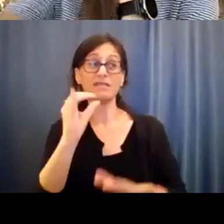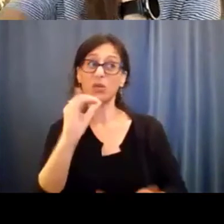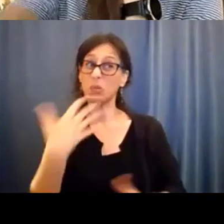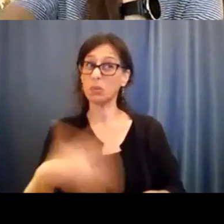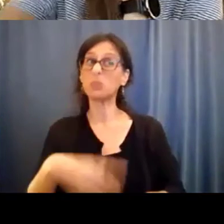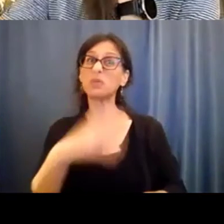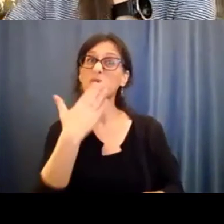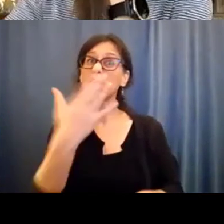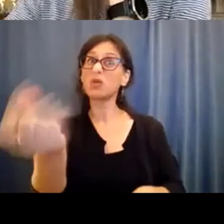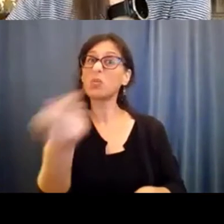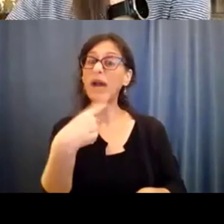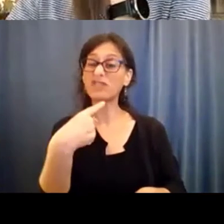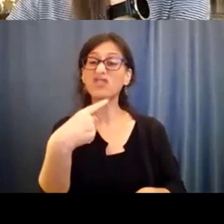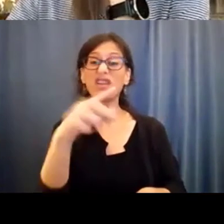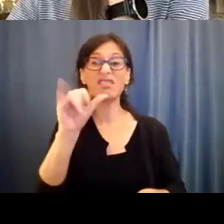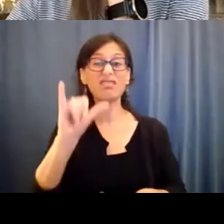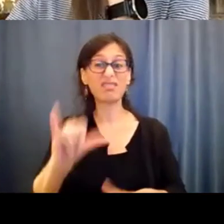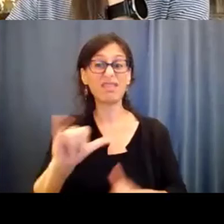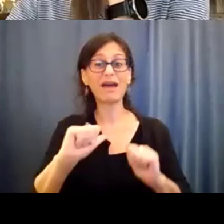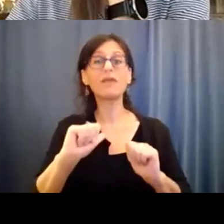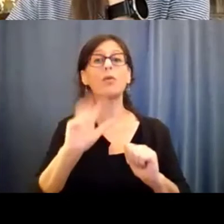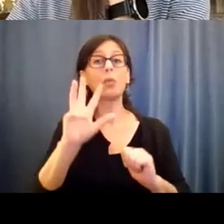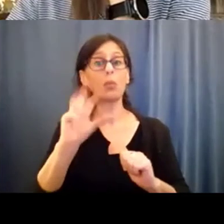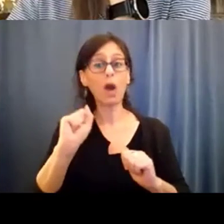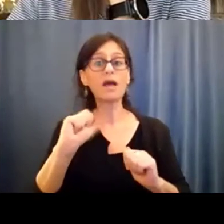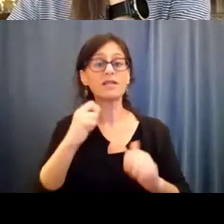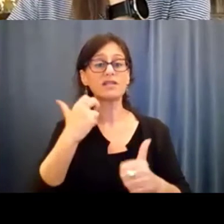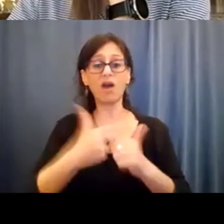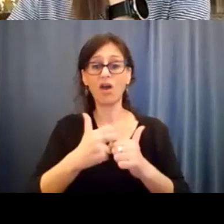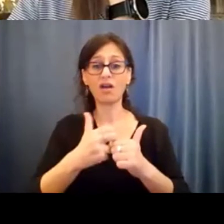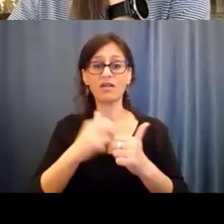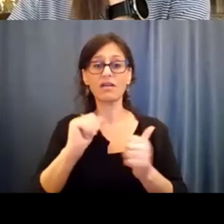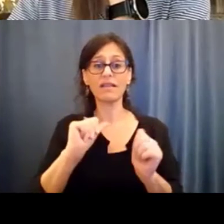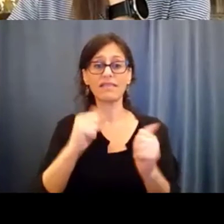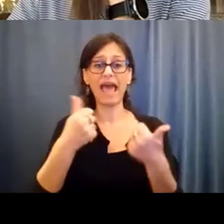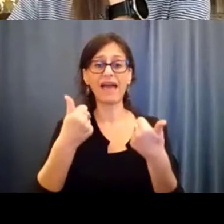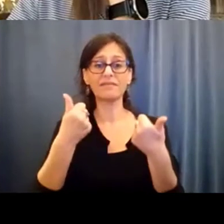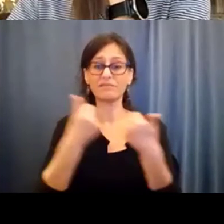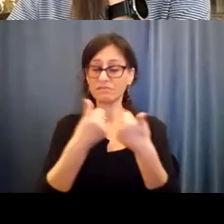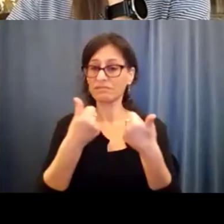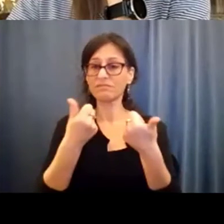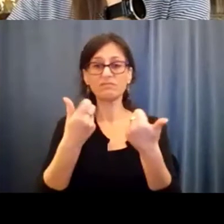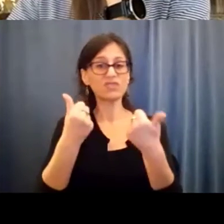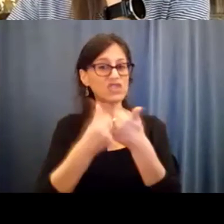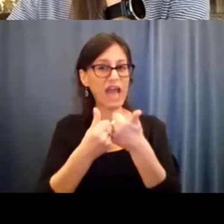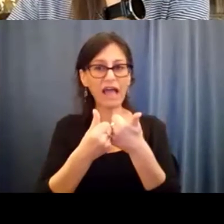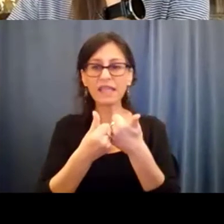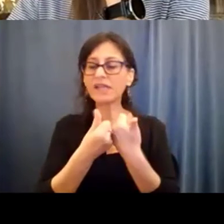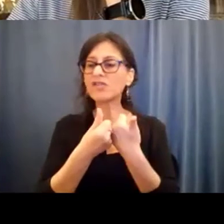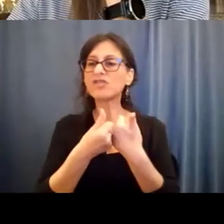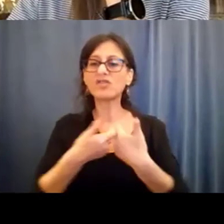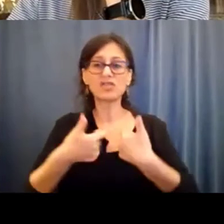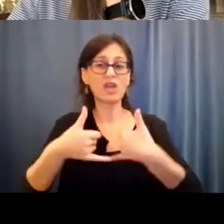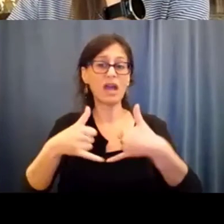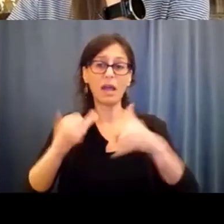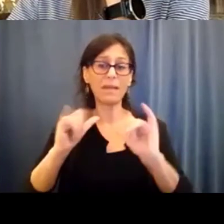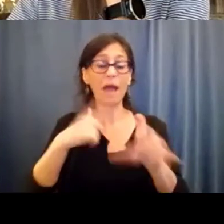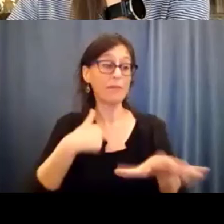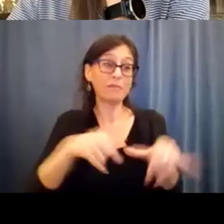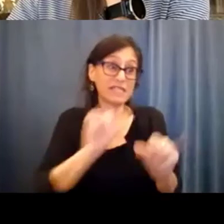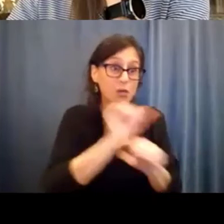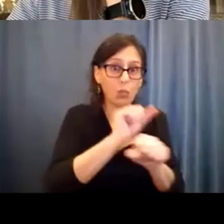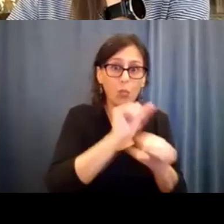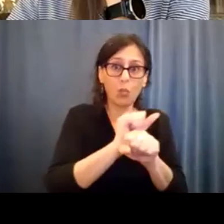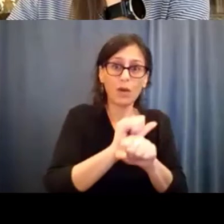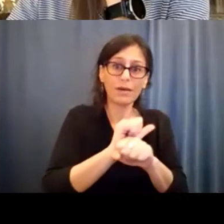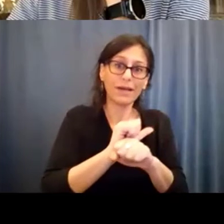was really hard. The film challenge. I'm still a working, actor and comedian and producer,